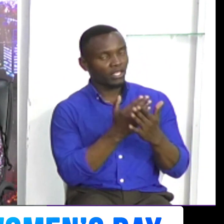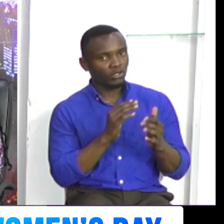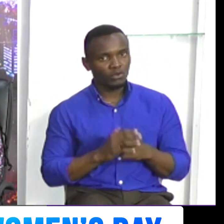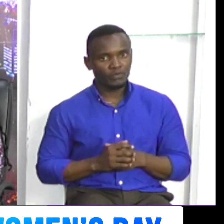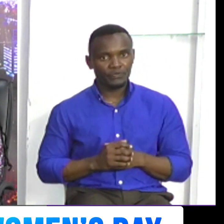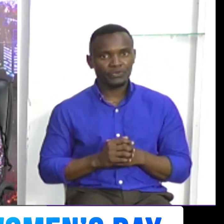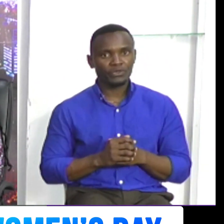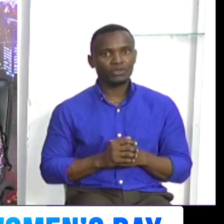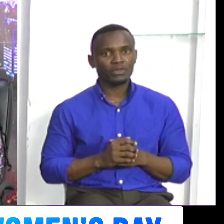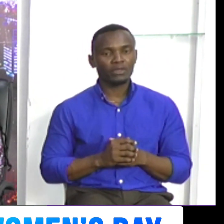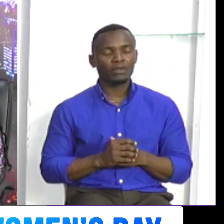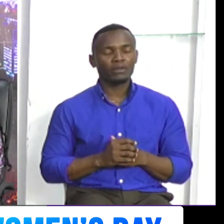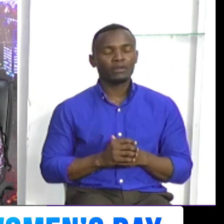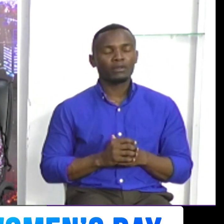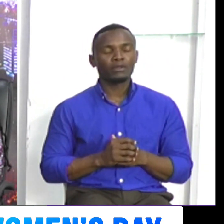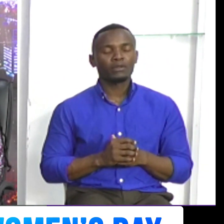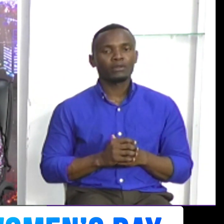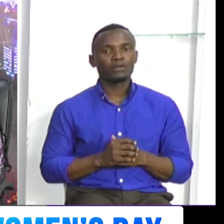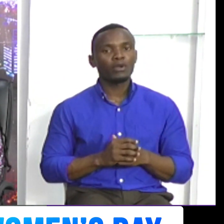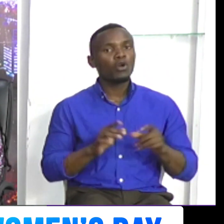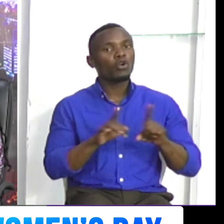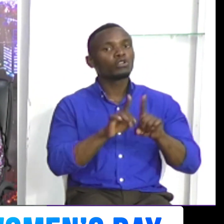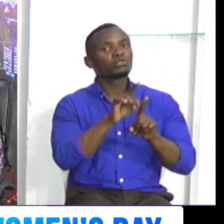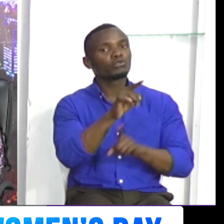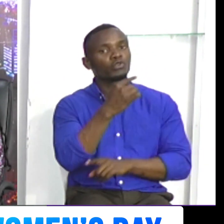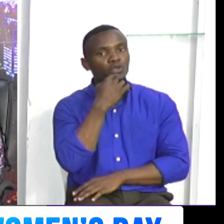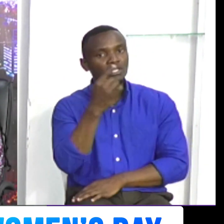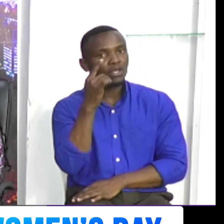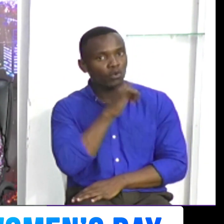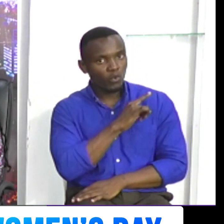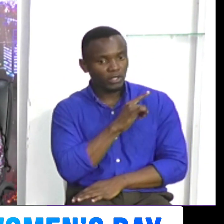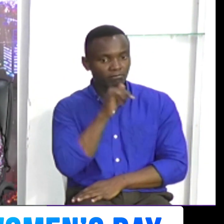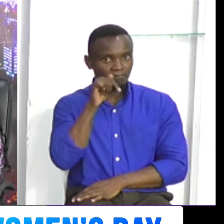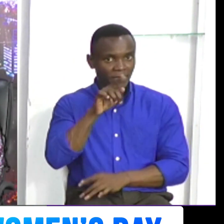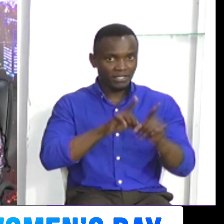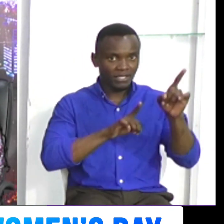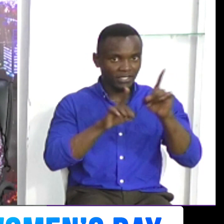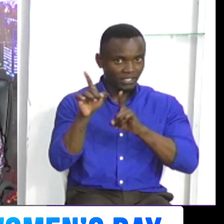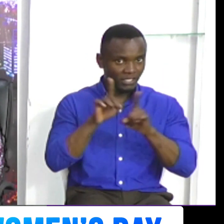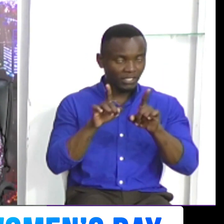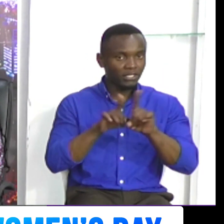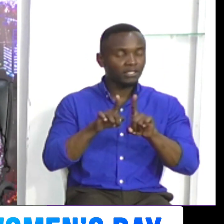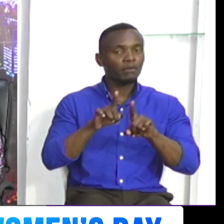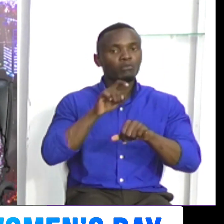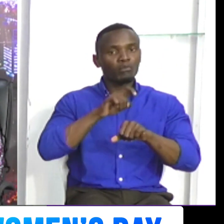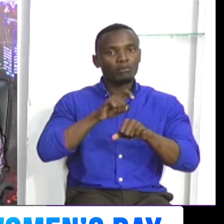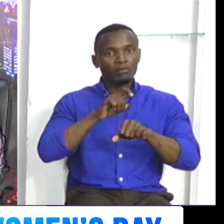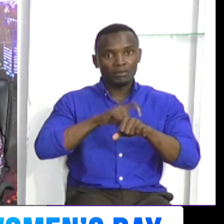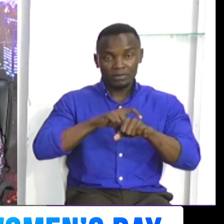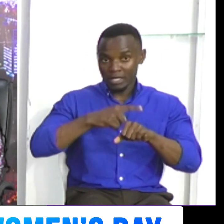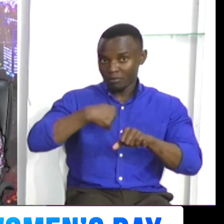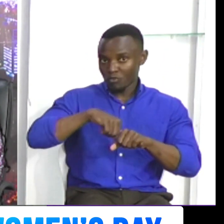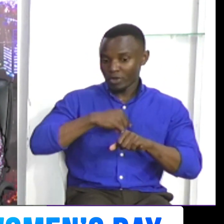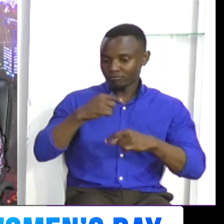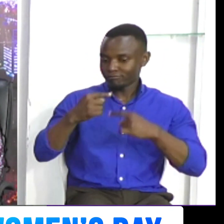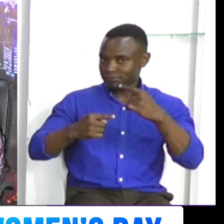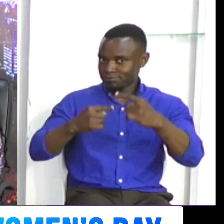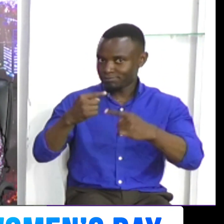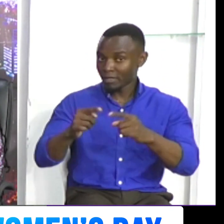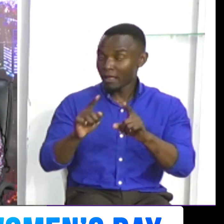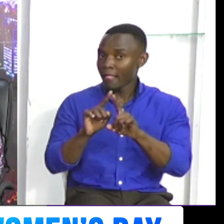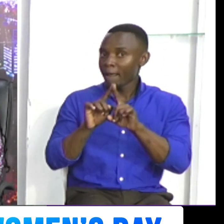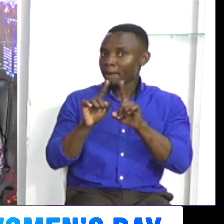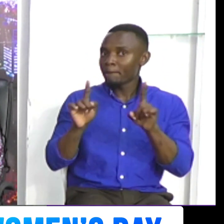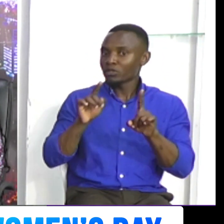So, you've also said that it's a journey and we're getting somewhere. But women